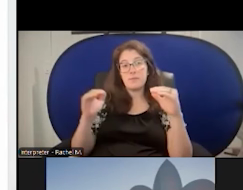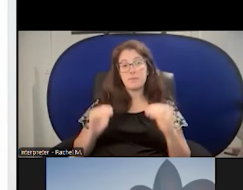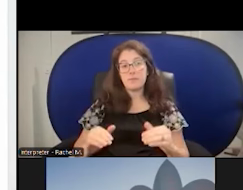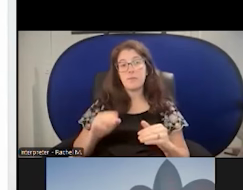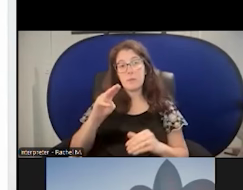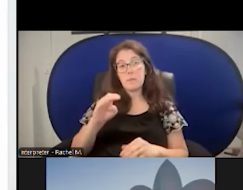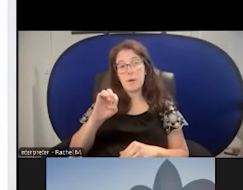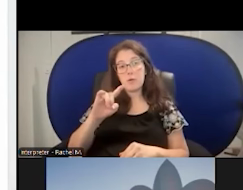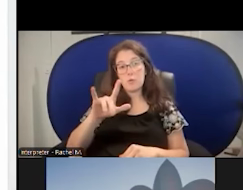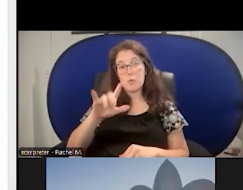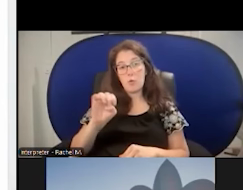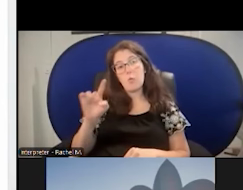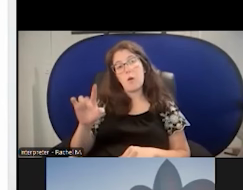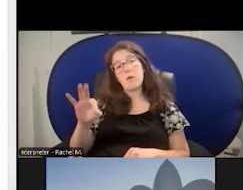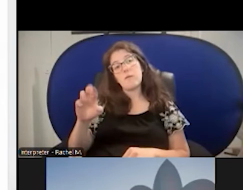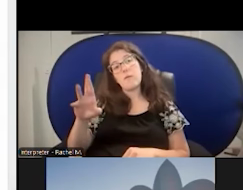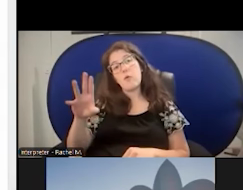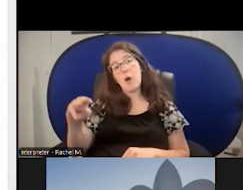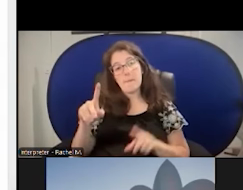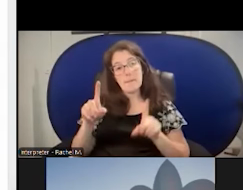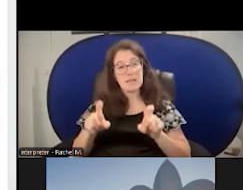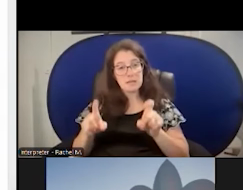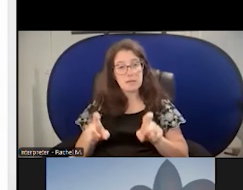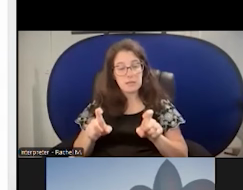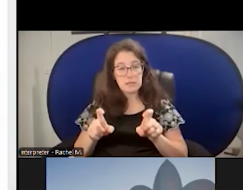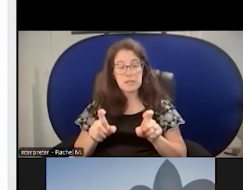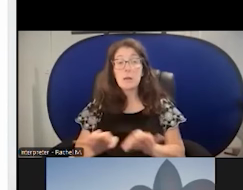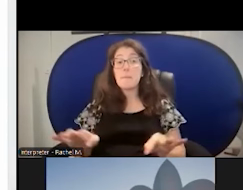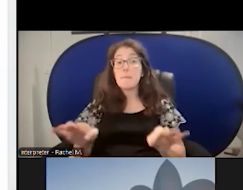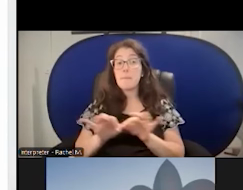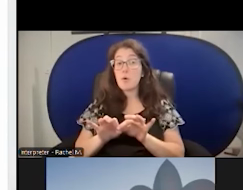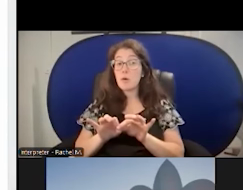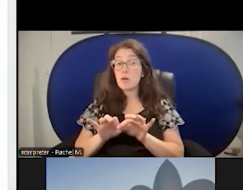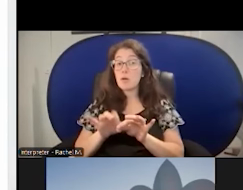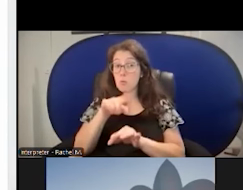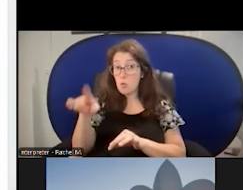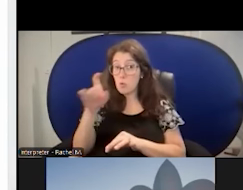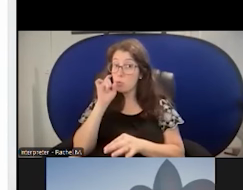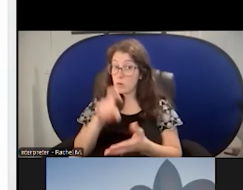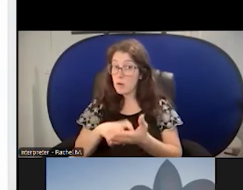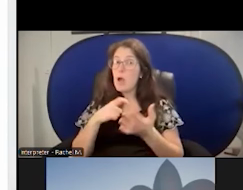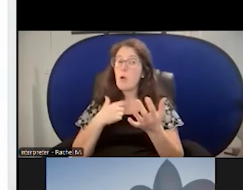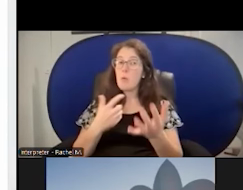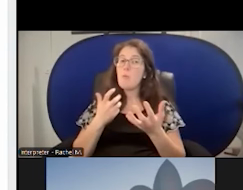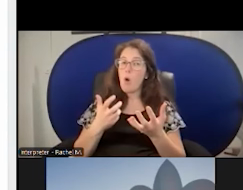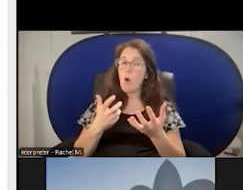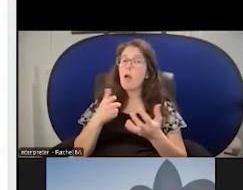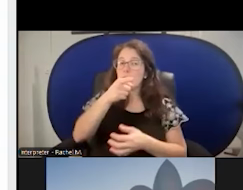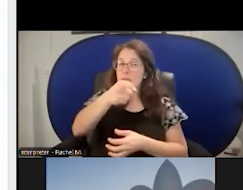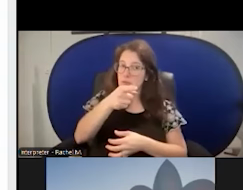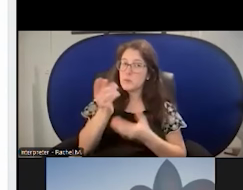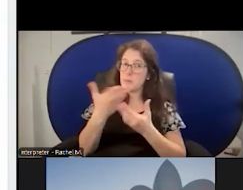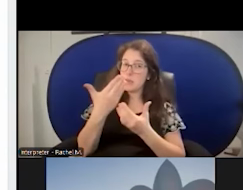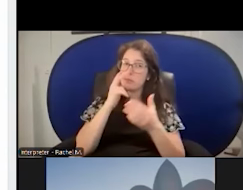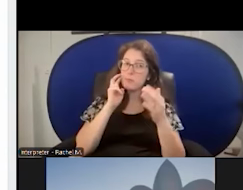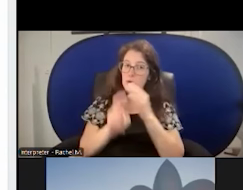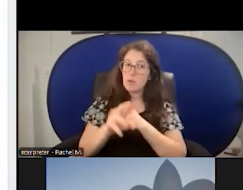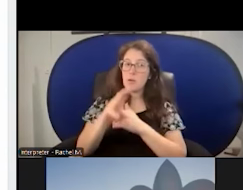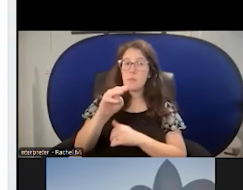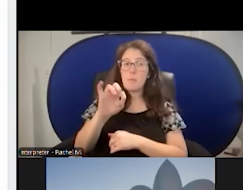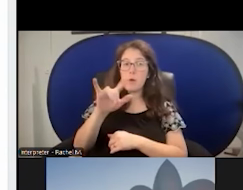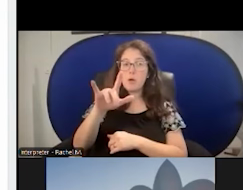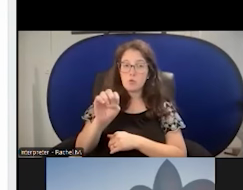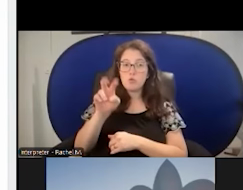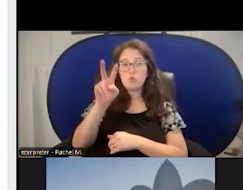1 Forum. And the key that I'm trying to call to your attention is I want to be predictable. So I want Module 2 to have the same